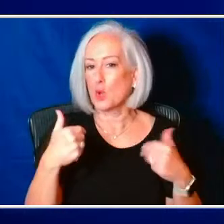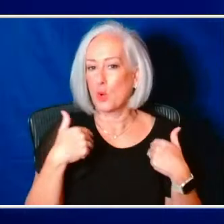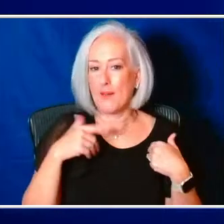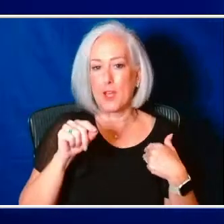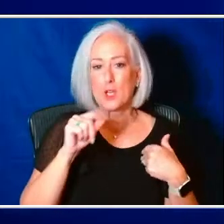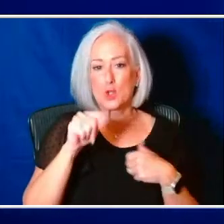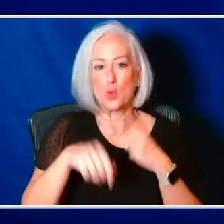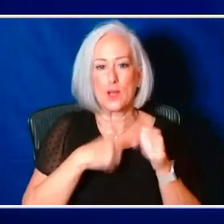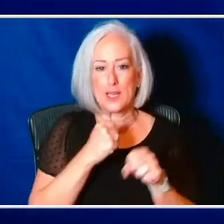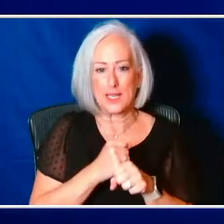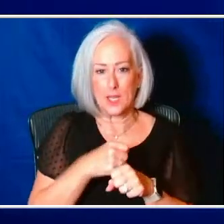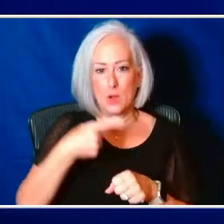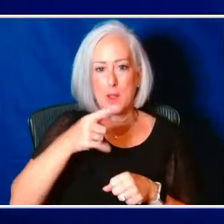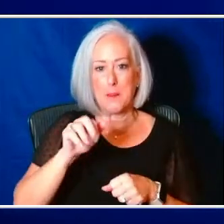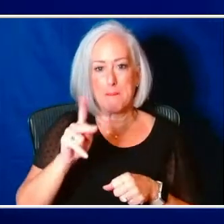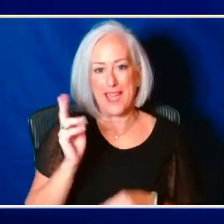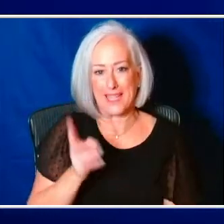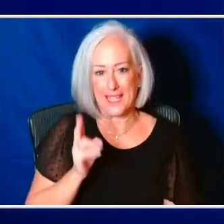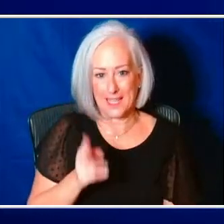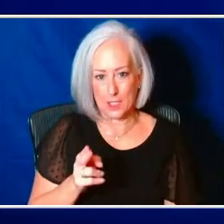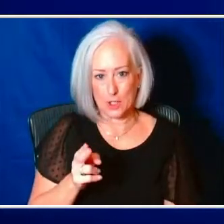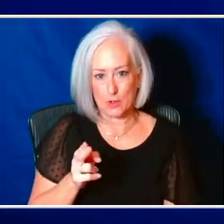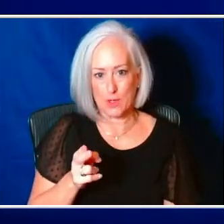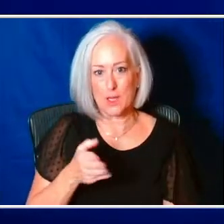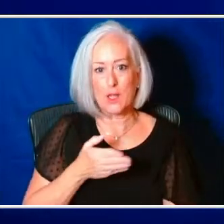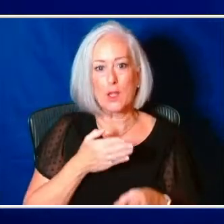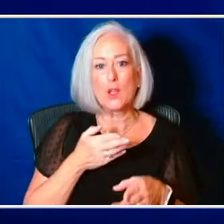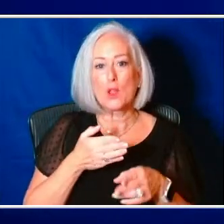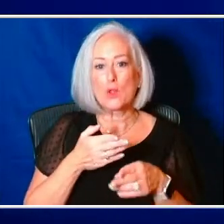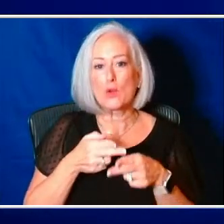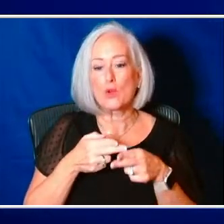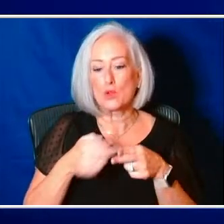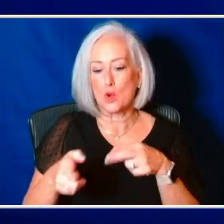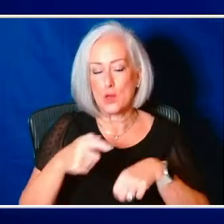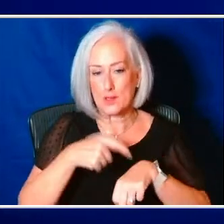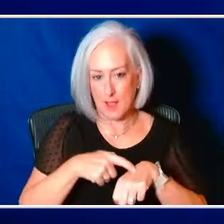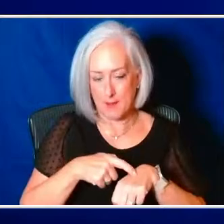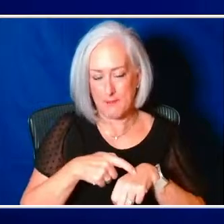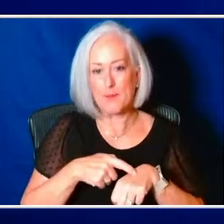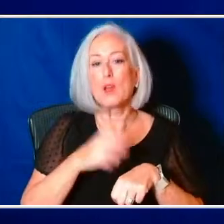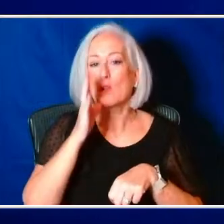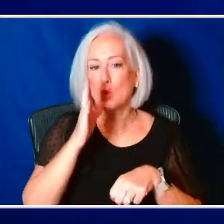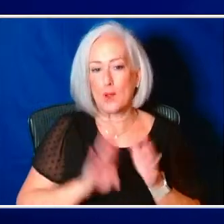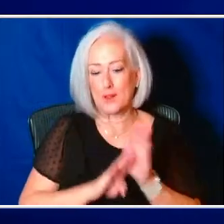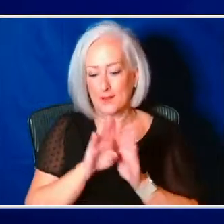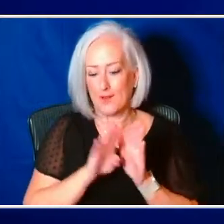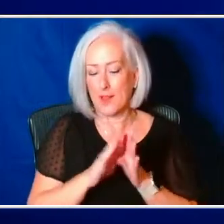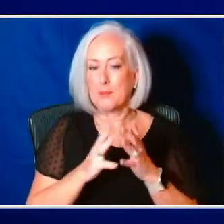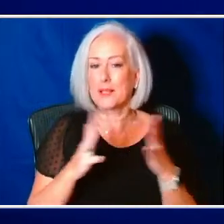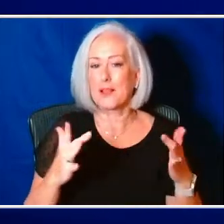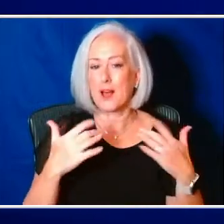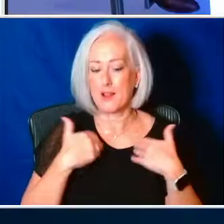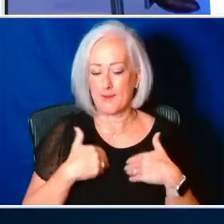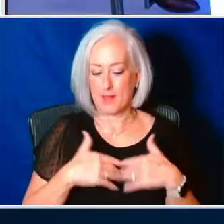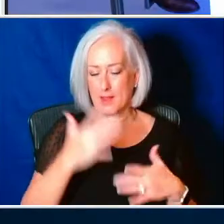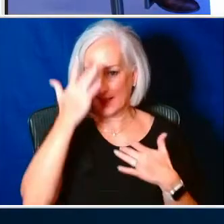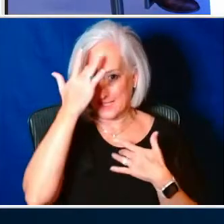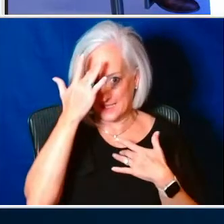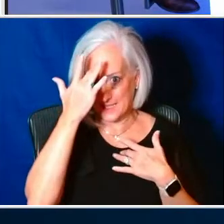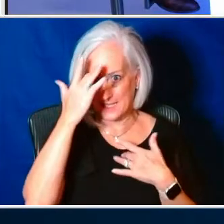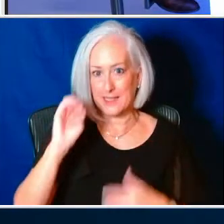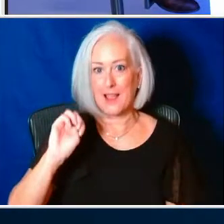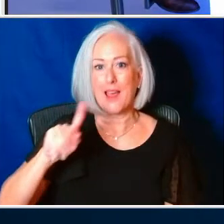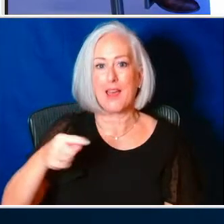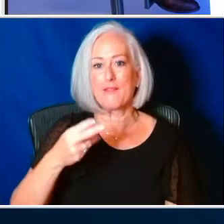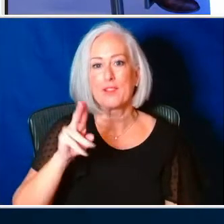short period of time, yes, you will start to develop all sorts of lung disease, asthma, emphysema, and lung cancer. Steve, can I also add from the